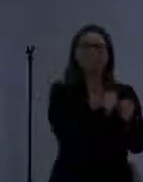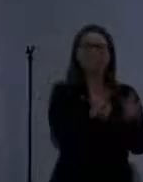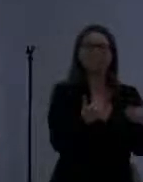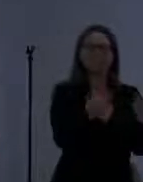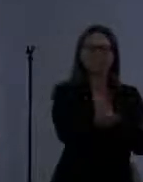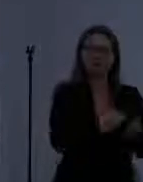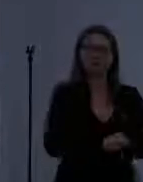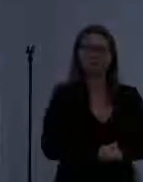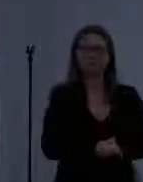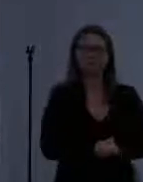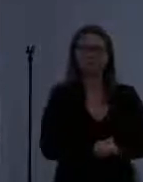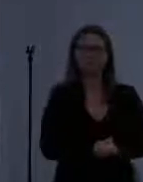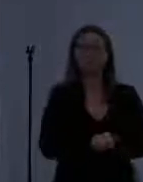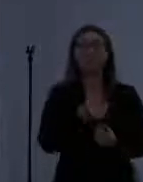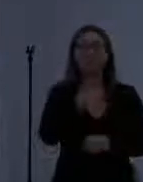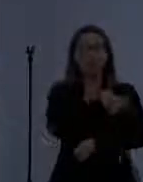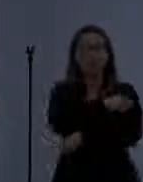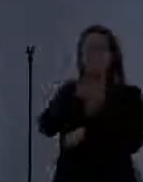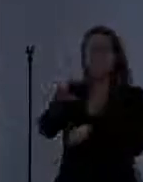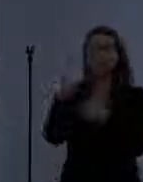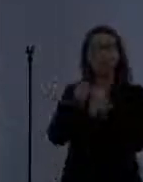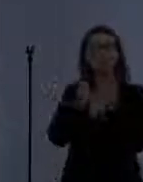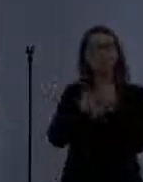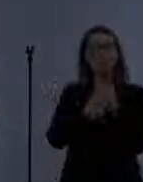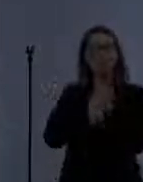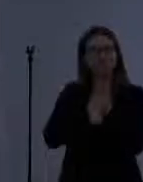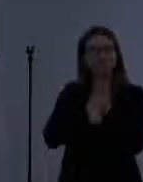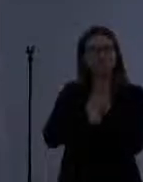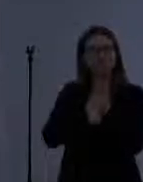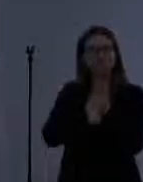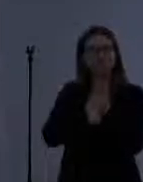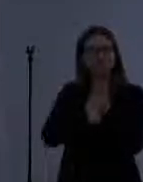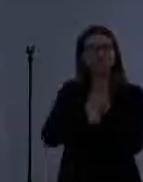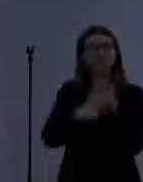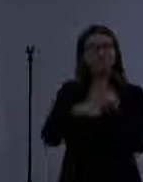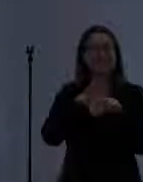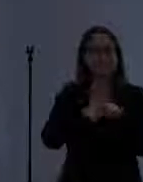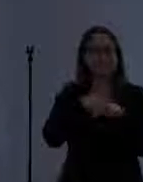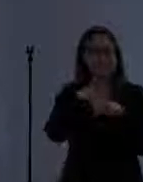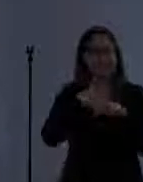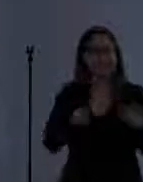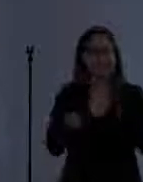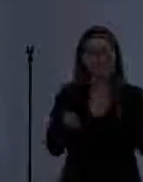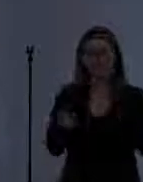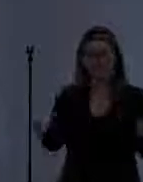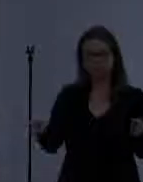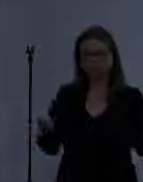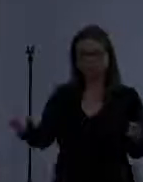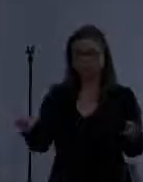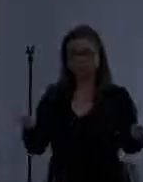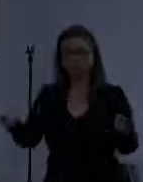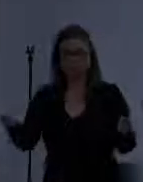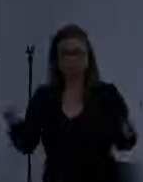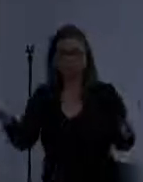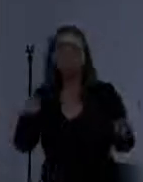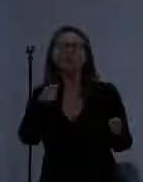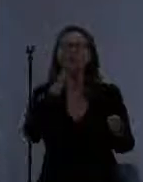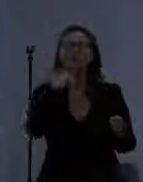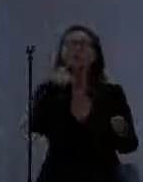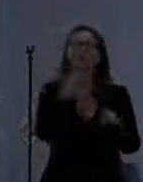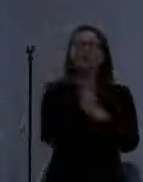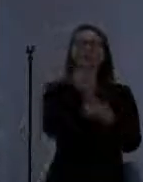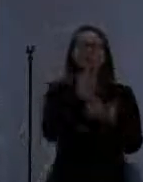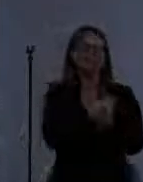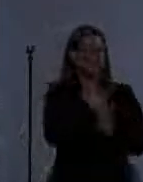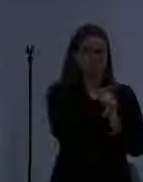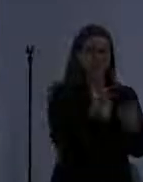that the idea of regulating the industry, you would hope that there would be some kind of, because you were saying making sure that